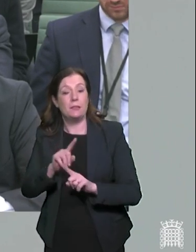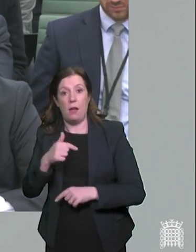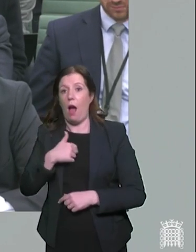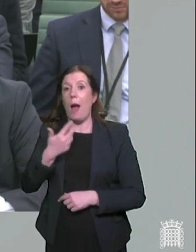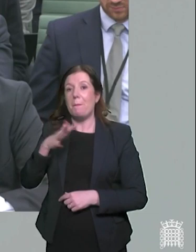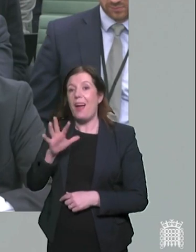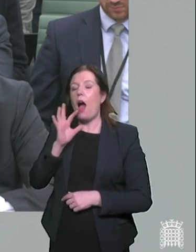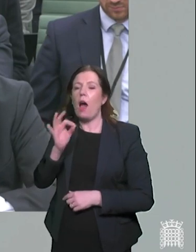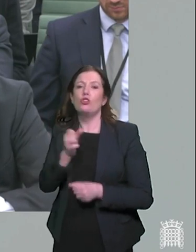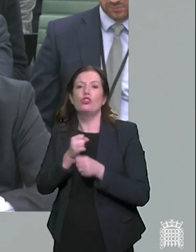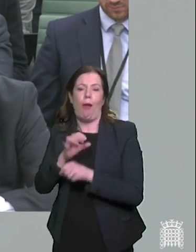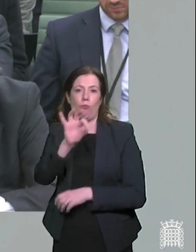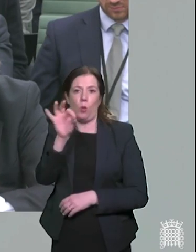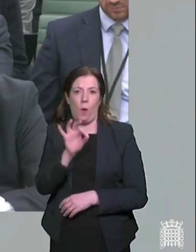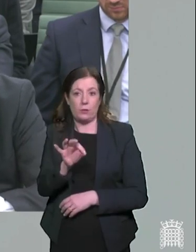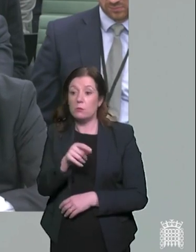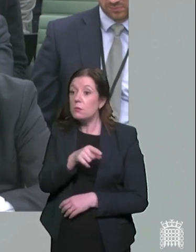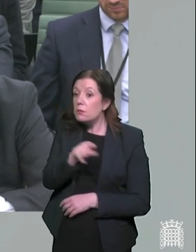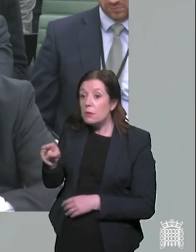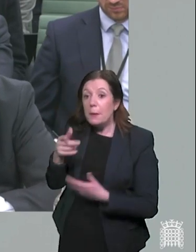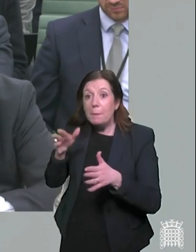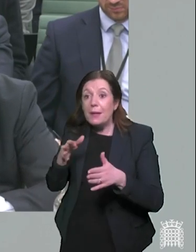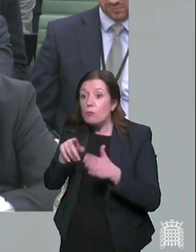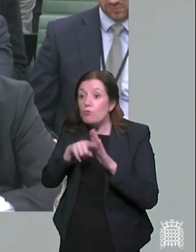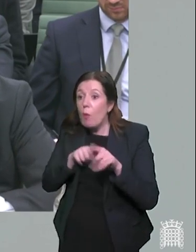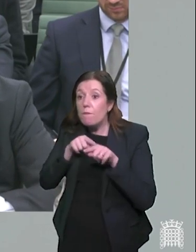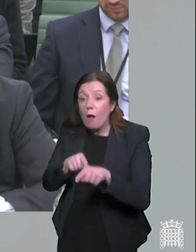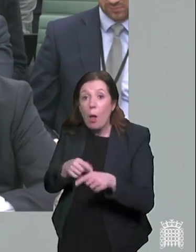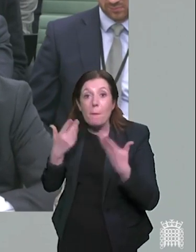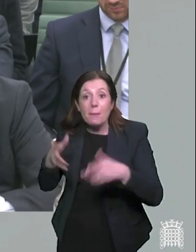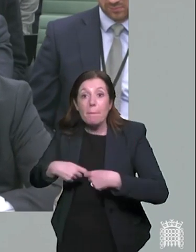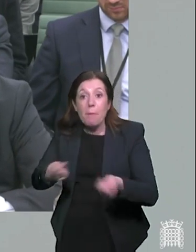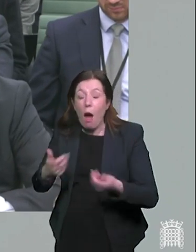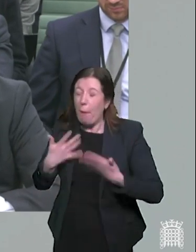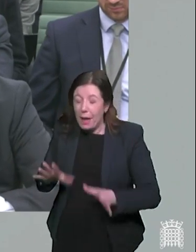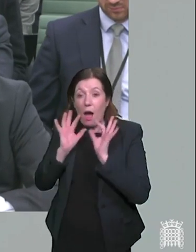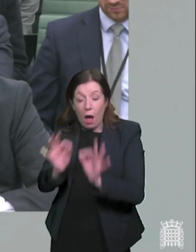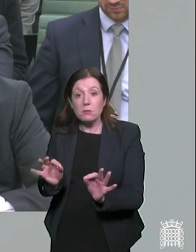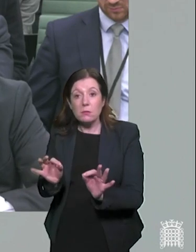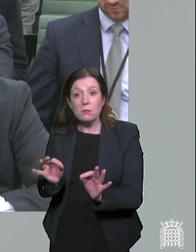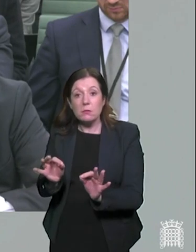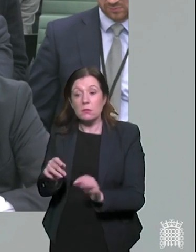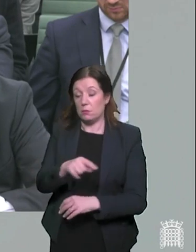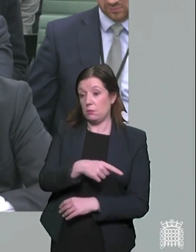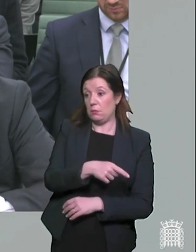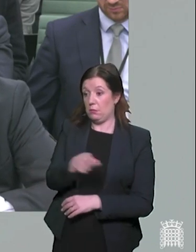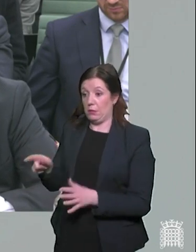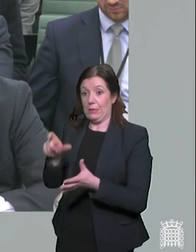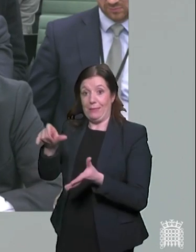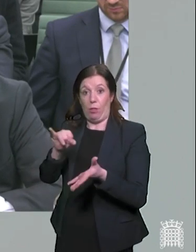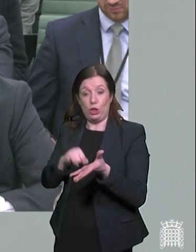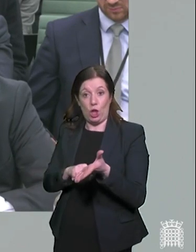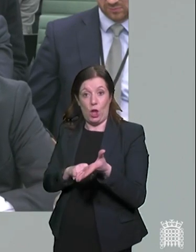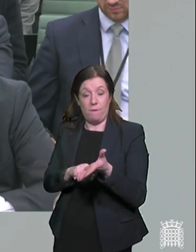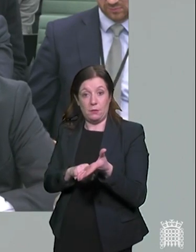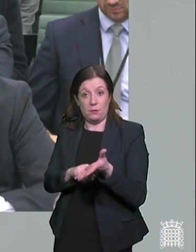asked generally, did we follow the rules, were there parties, and the view of the assembled civil servants and